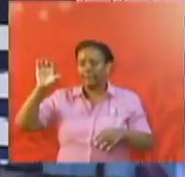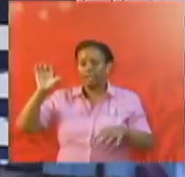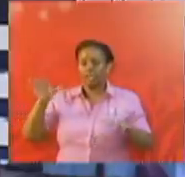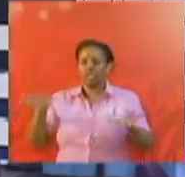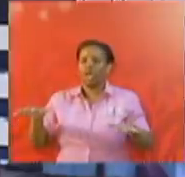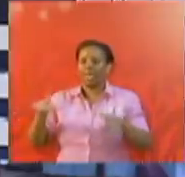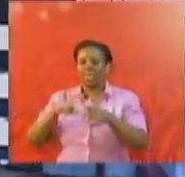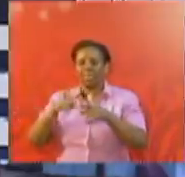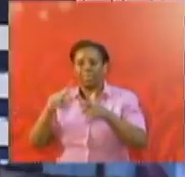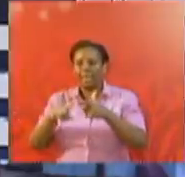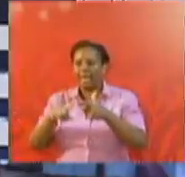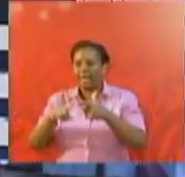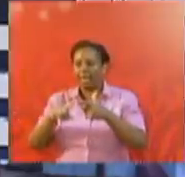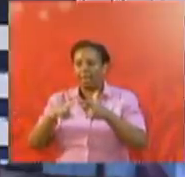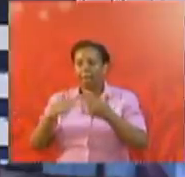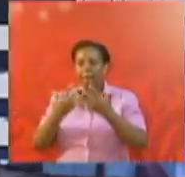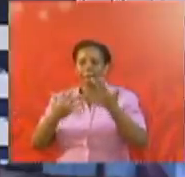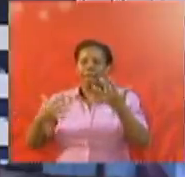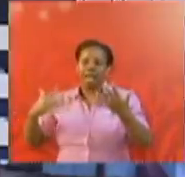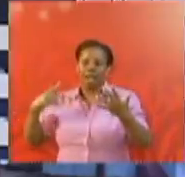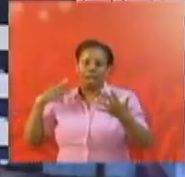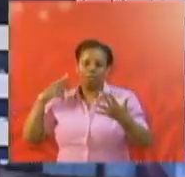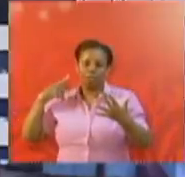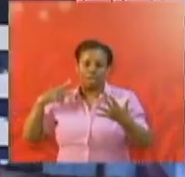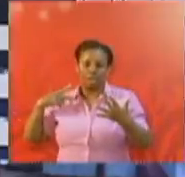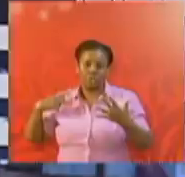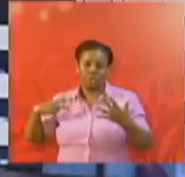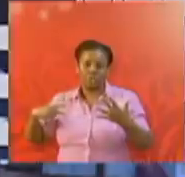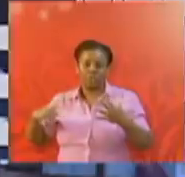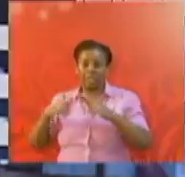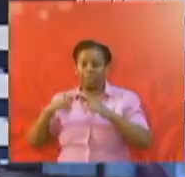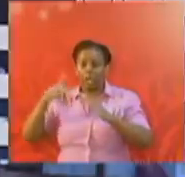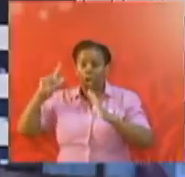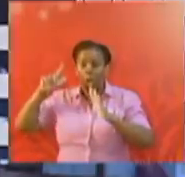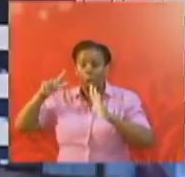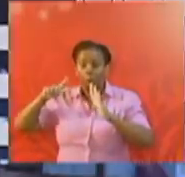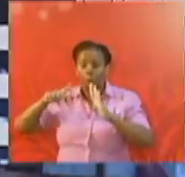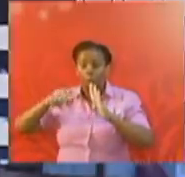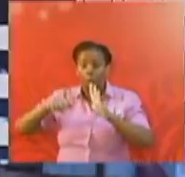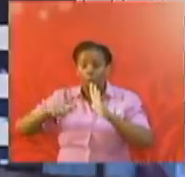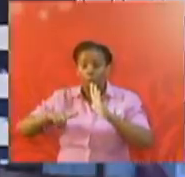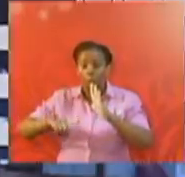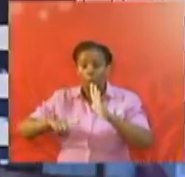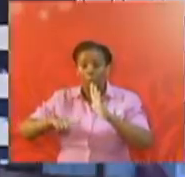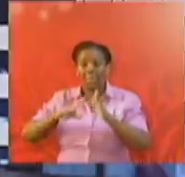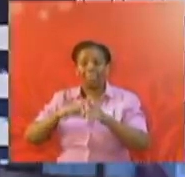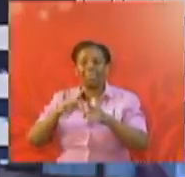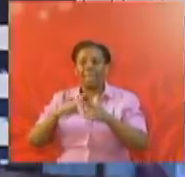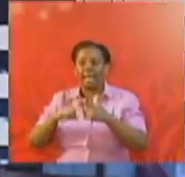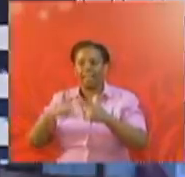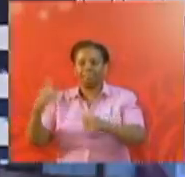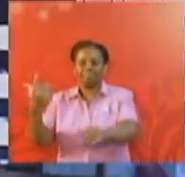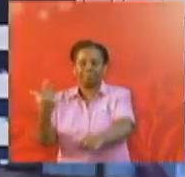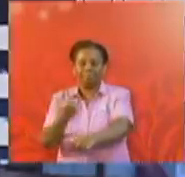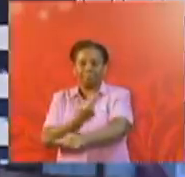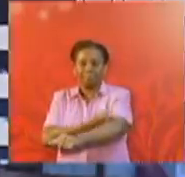precipitously. Patient has to be on medications that are given via the intravenous route that has to be given continuously to keep